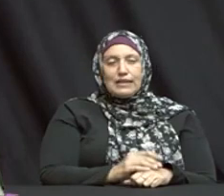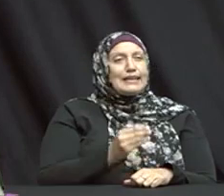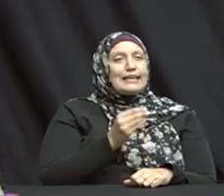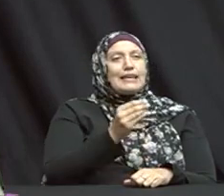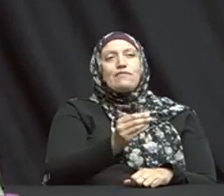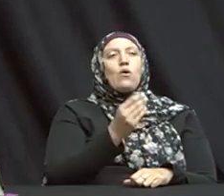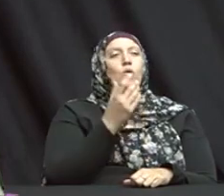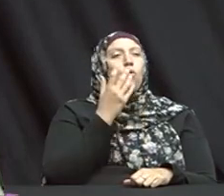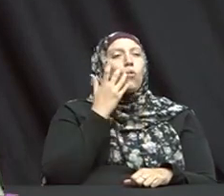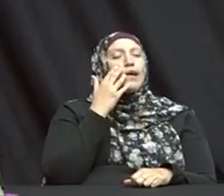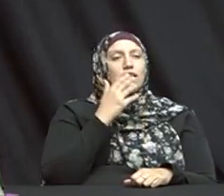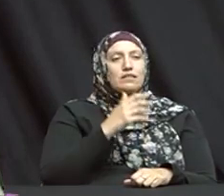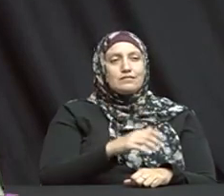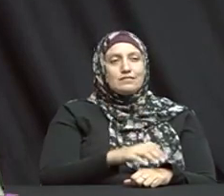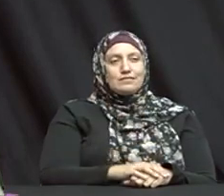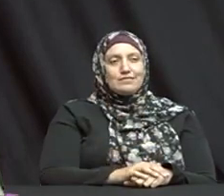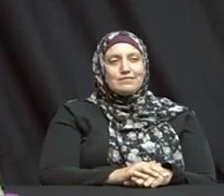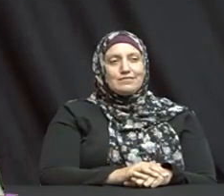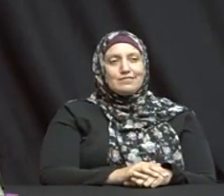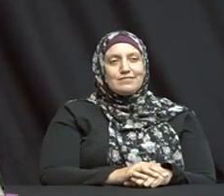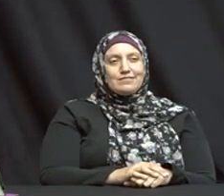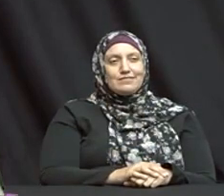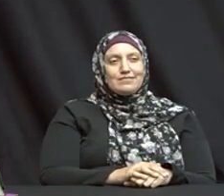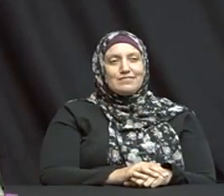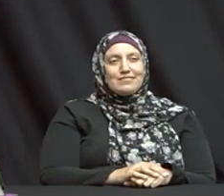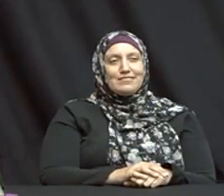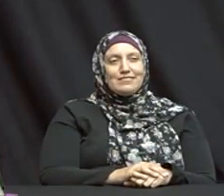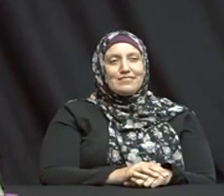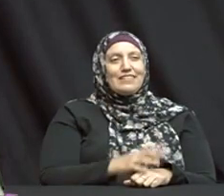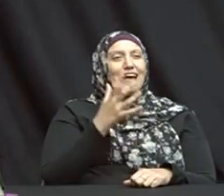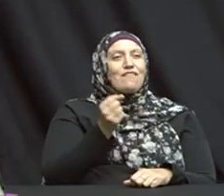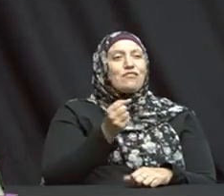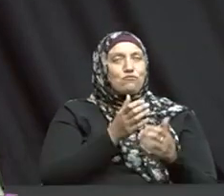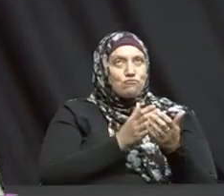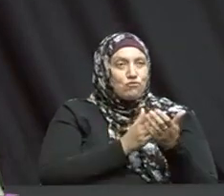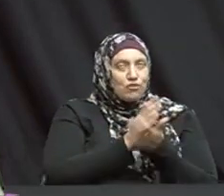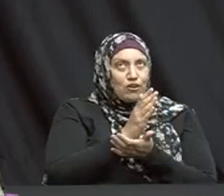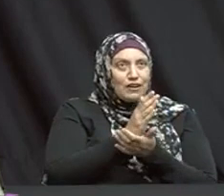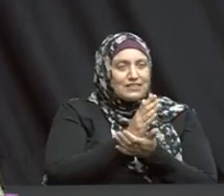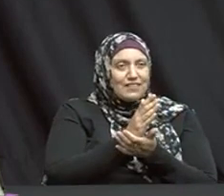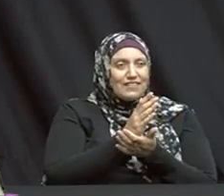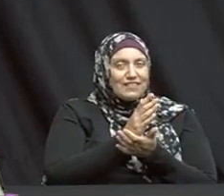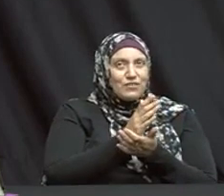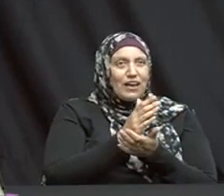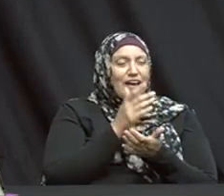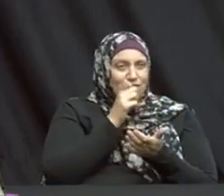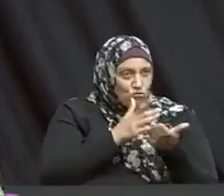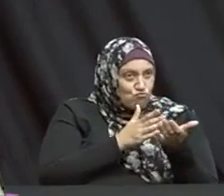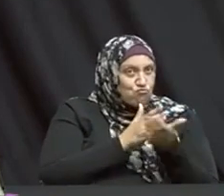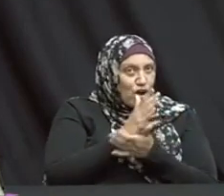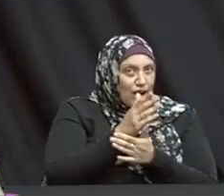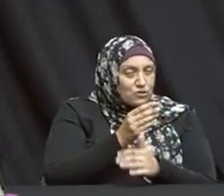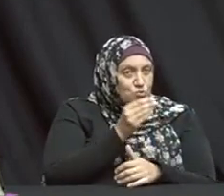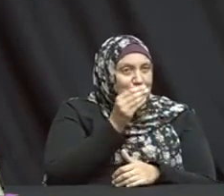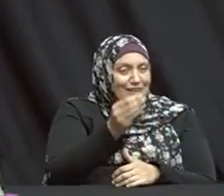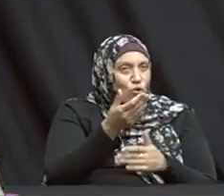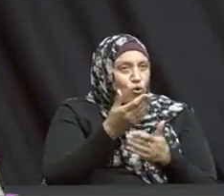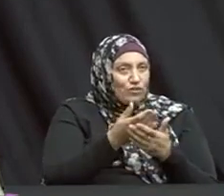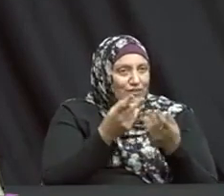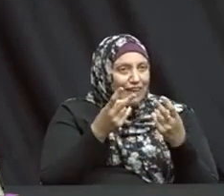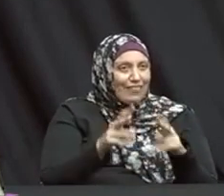them? They're entitled to it upon death, but entitlement means they have a right.